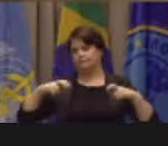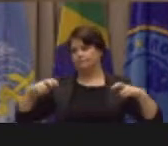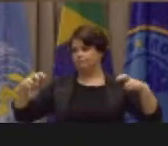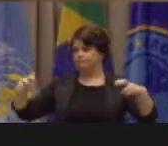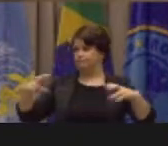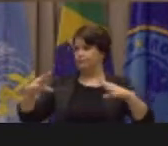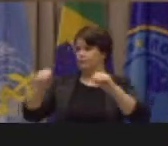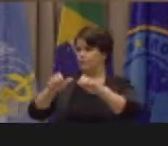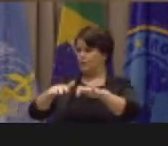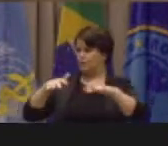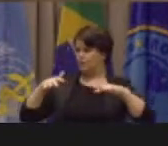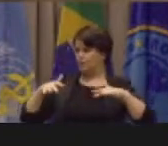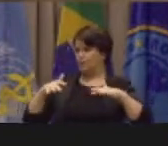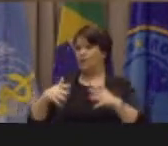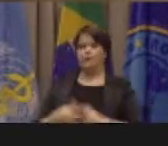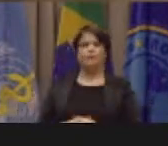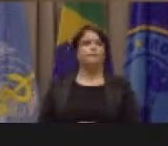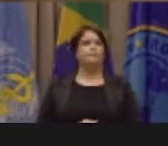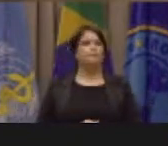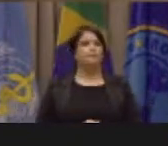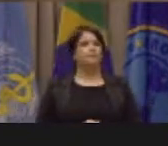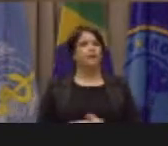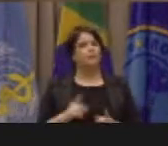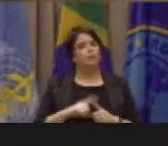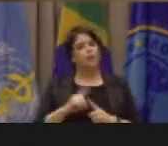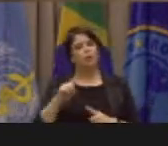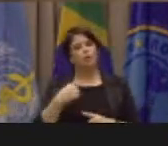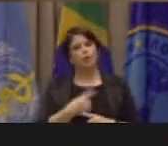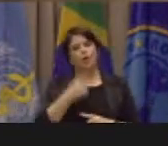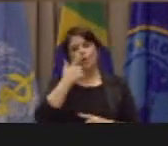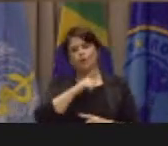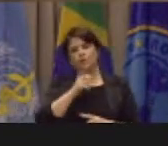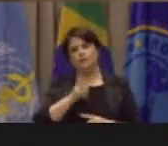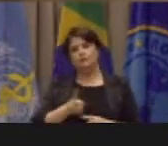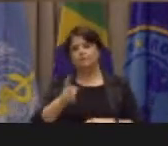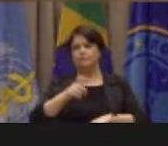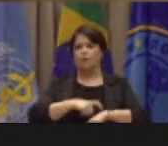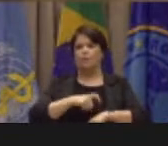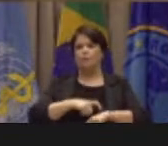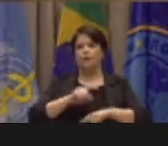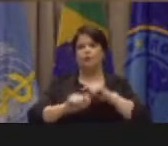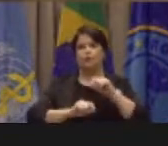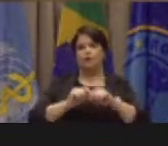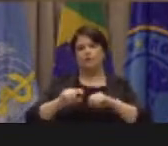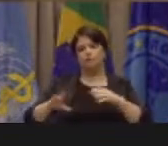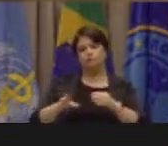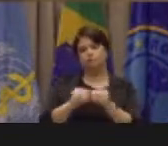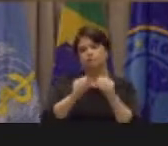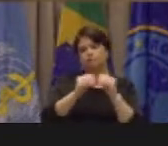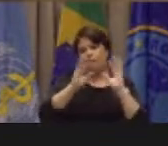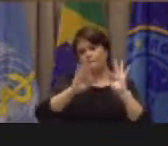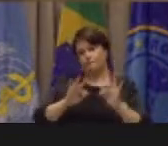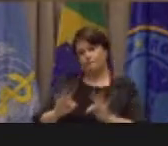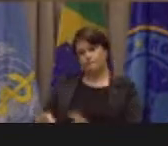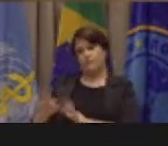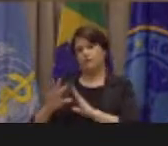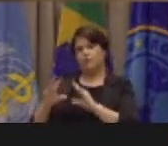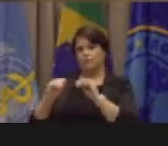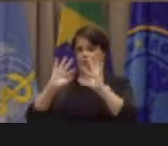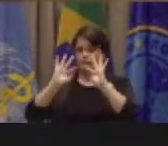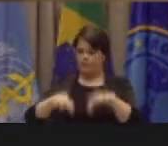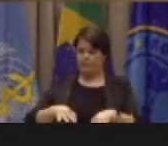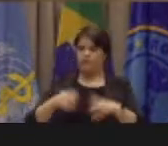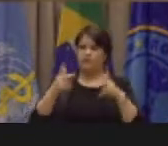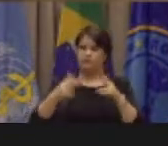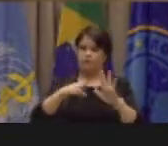concluding now the works presented at the seminar, and now we're going to have our final consideration